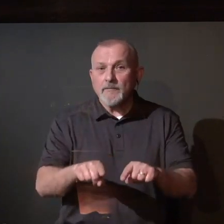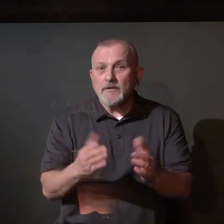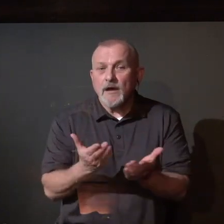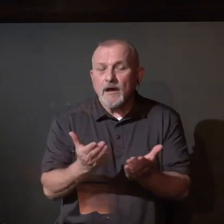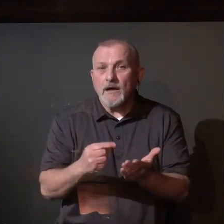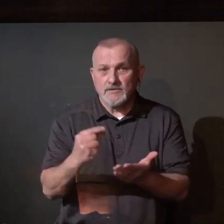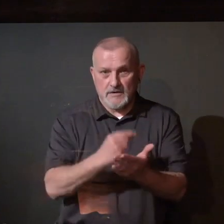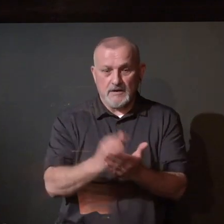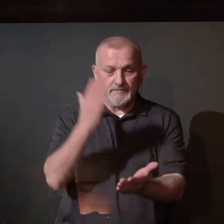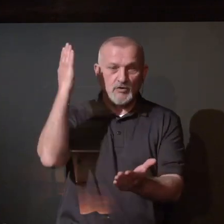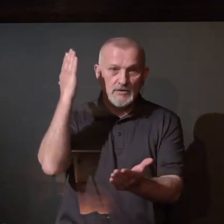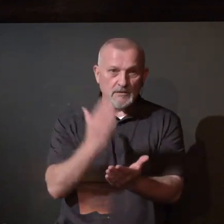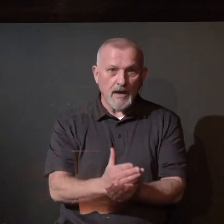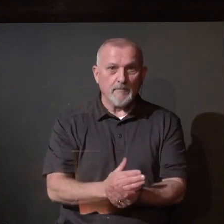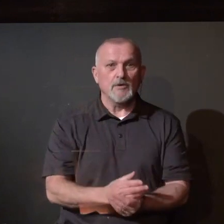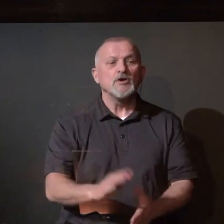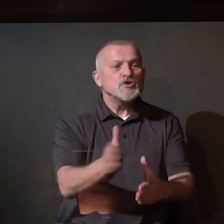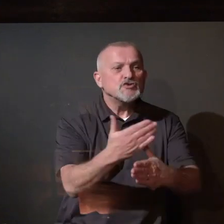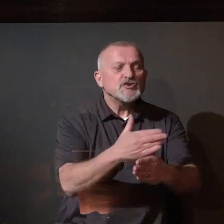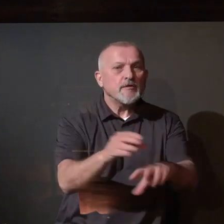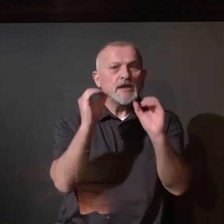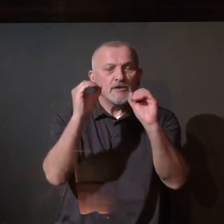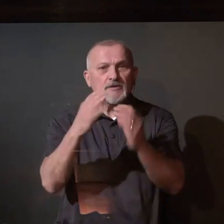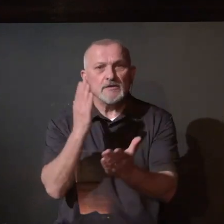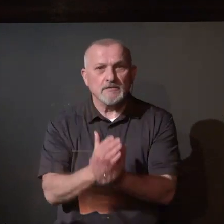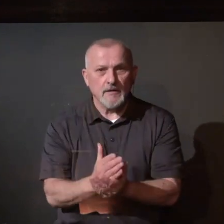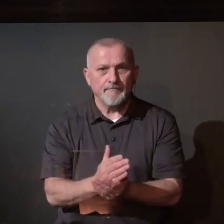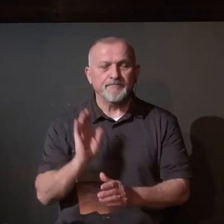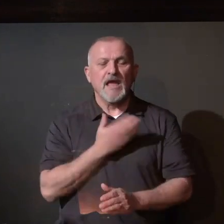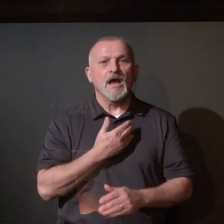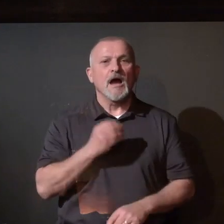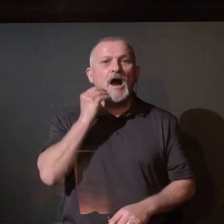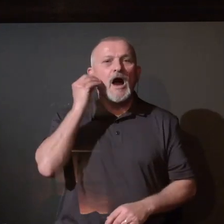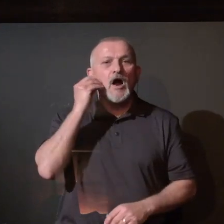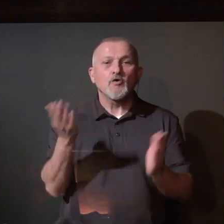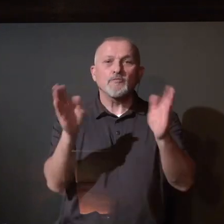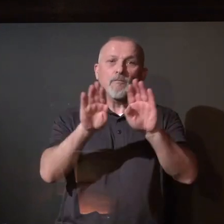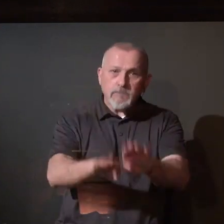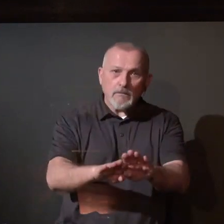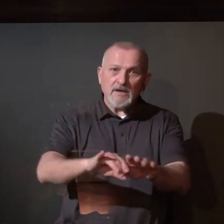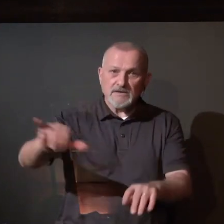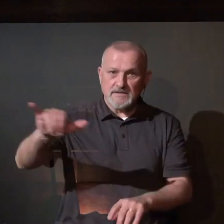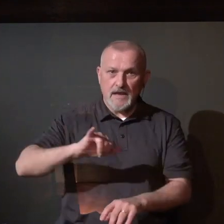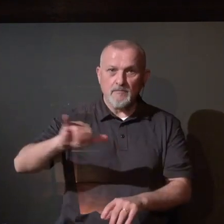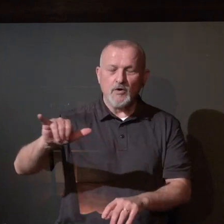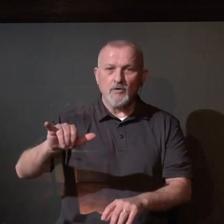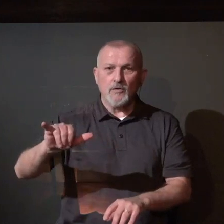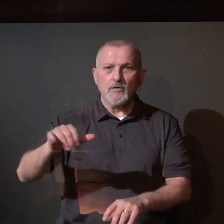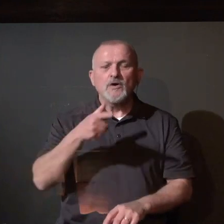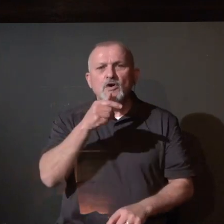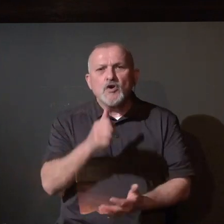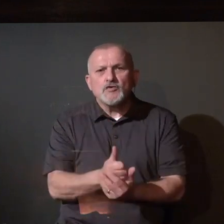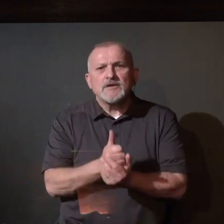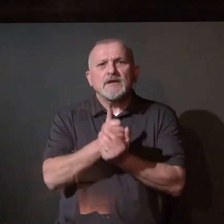message anymore? Will we be quiet? Will the doors of our home be closed? Who's going to embrace and assist in